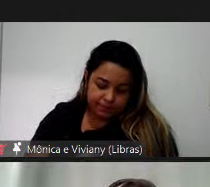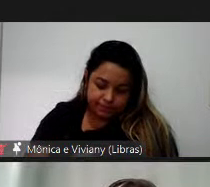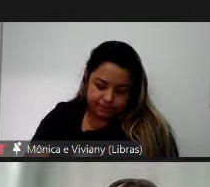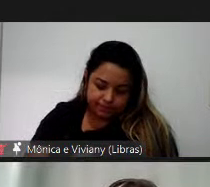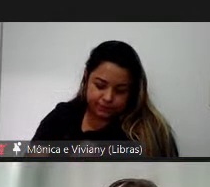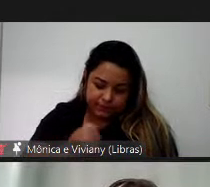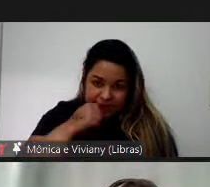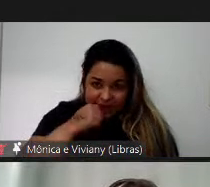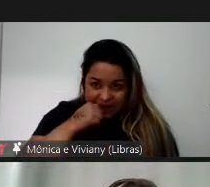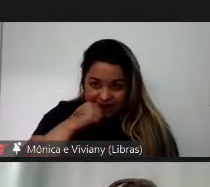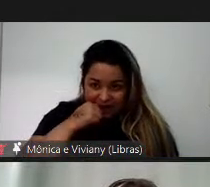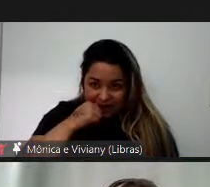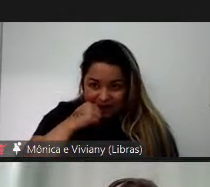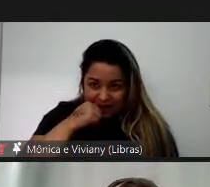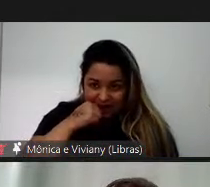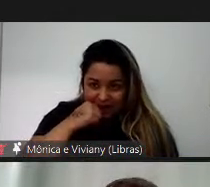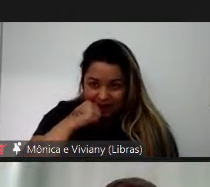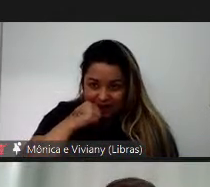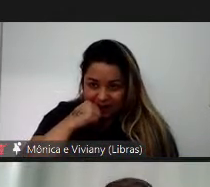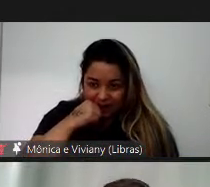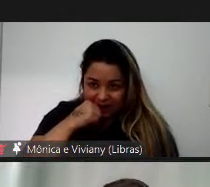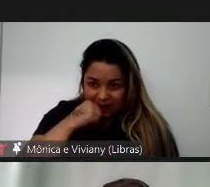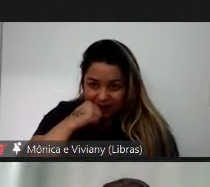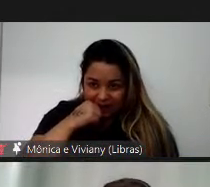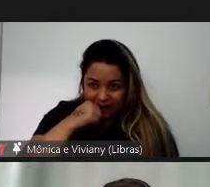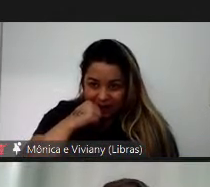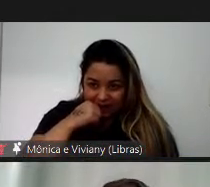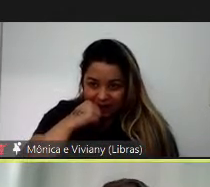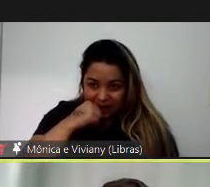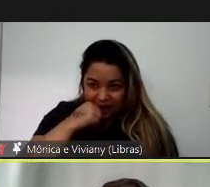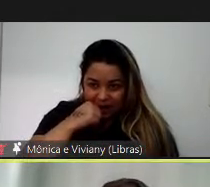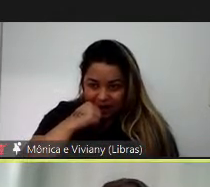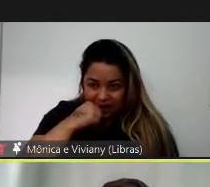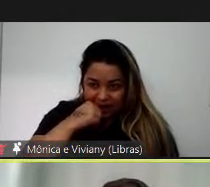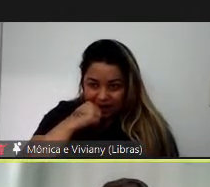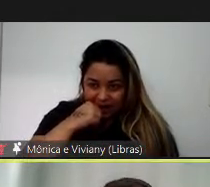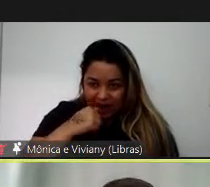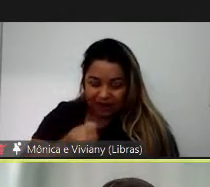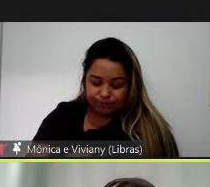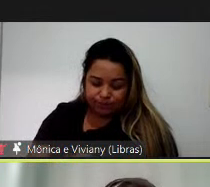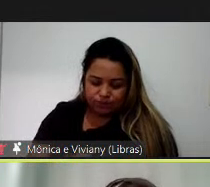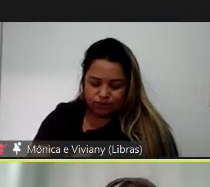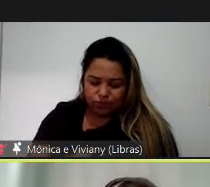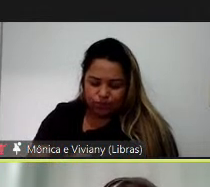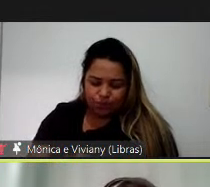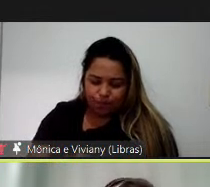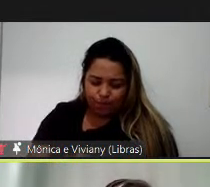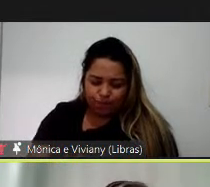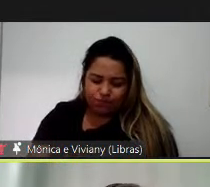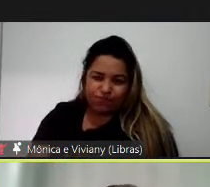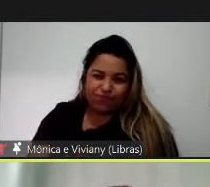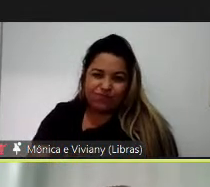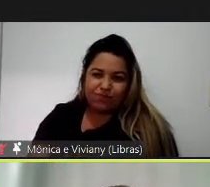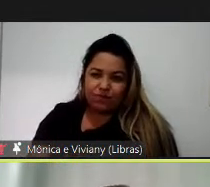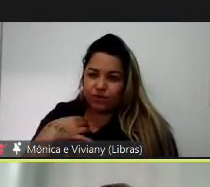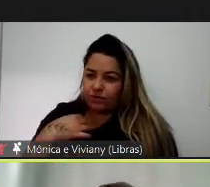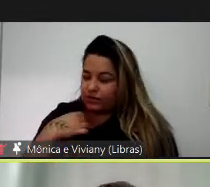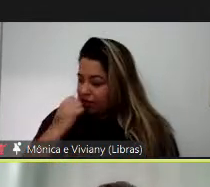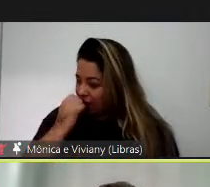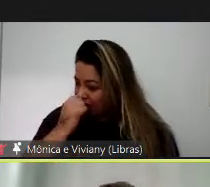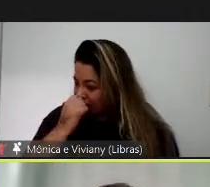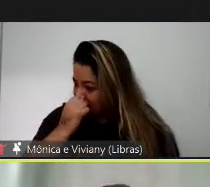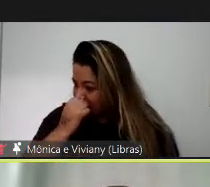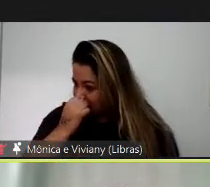Did Ana Laura come back? Então, para a gente não perder tempo, so for us to